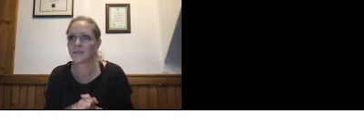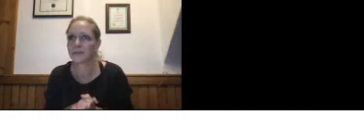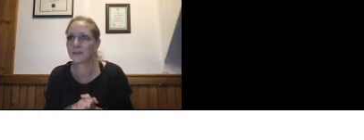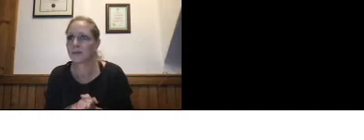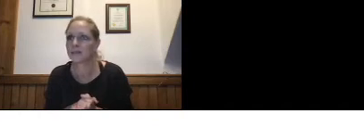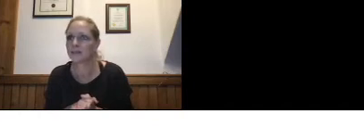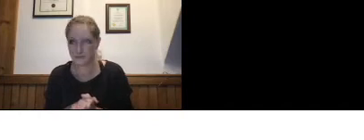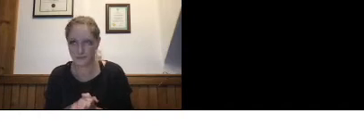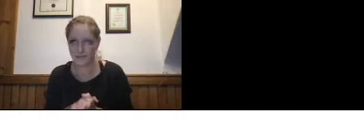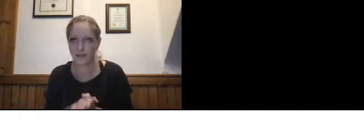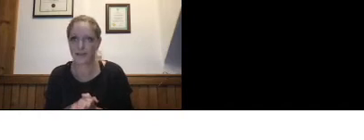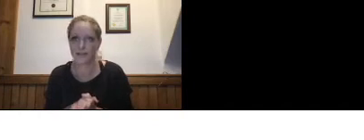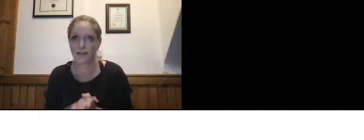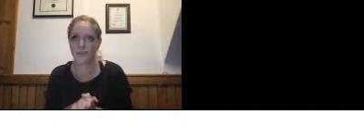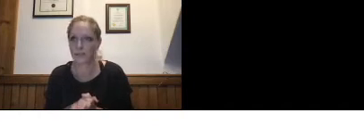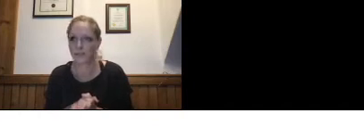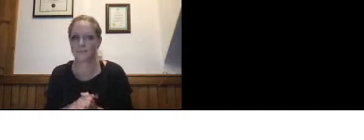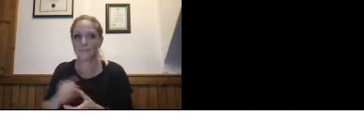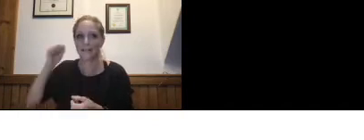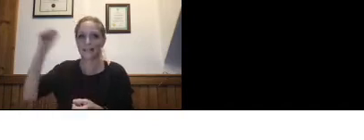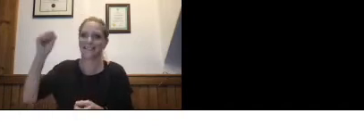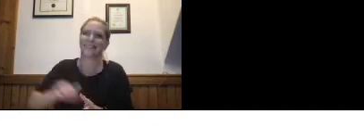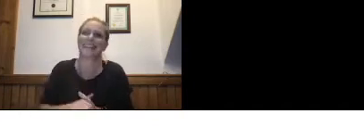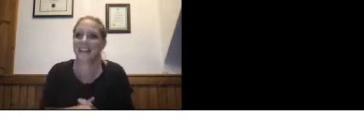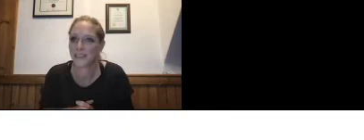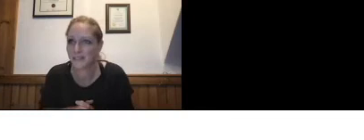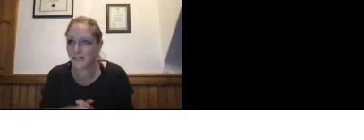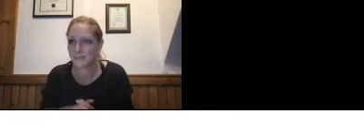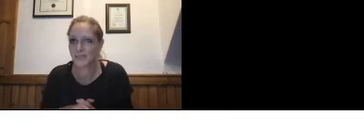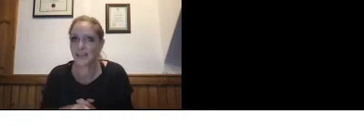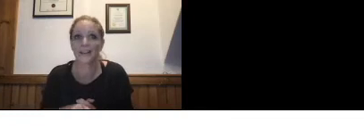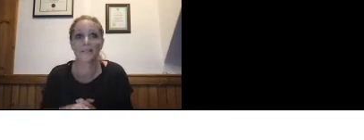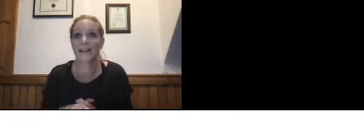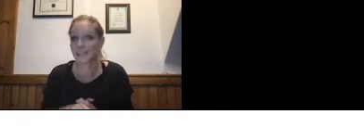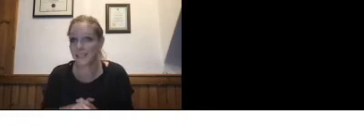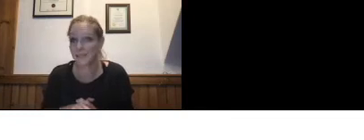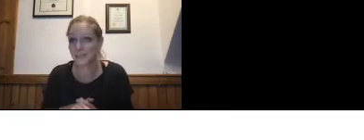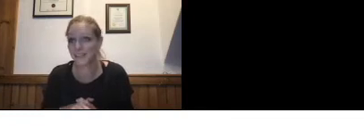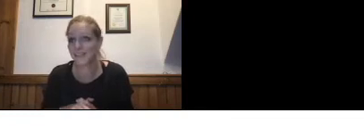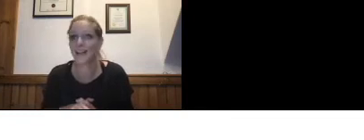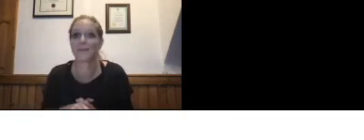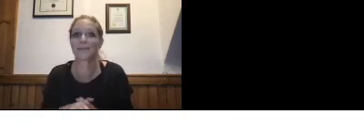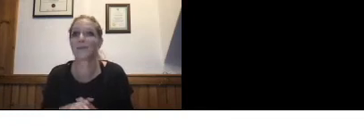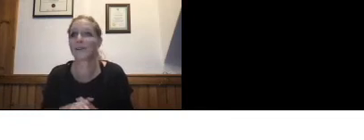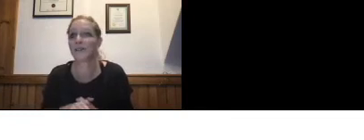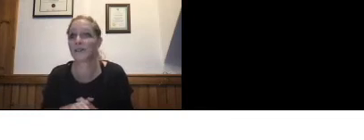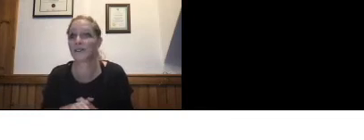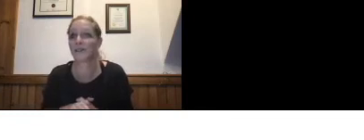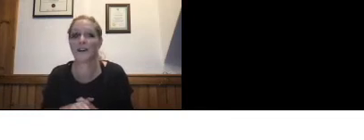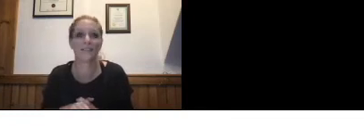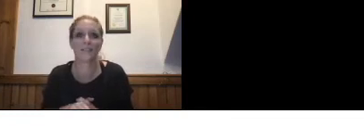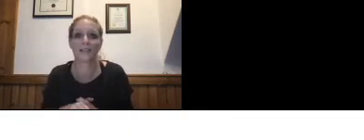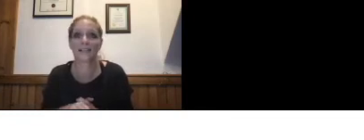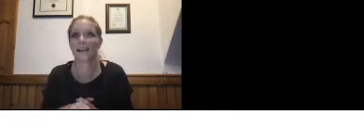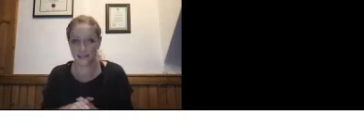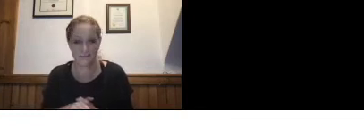37% of people are experts. Yes. 37% are going to be at least familiar, and about a quarter of you